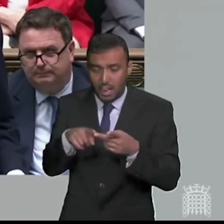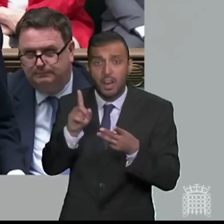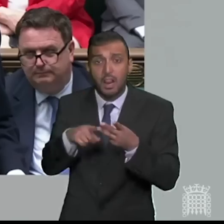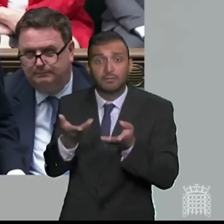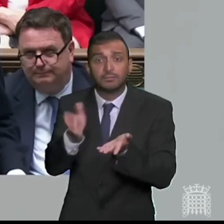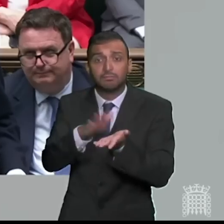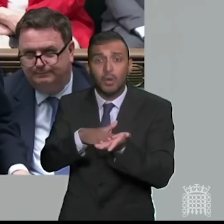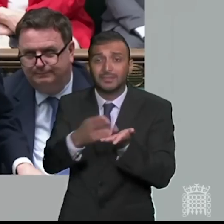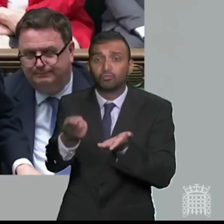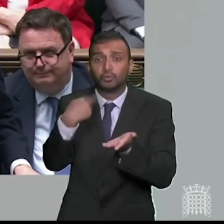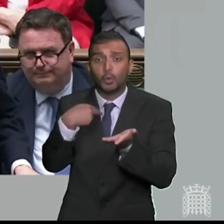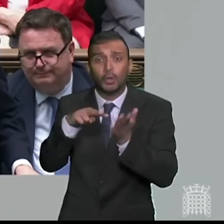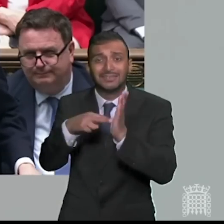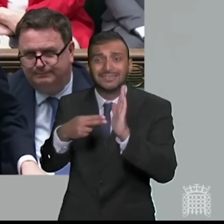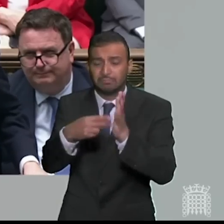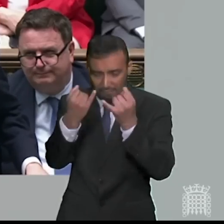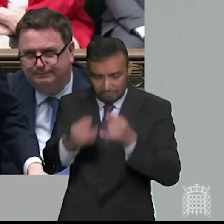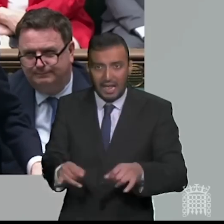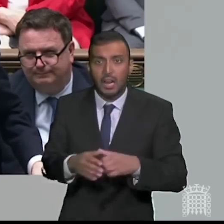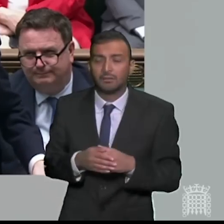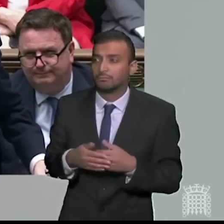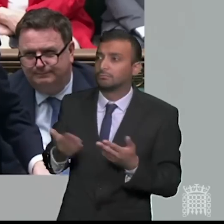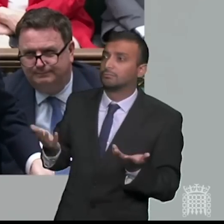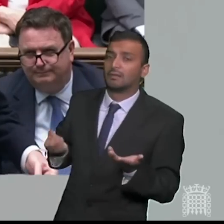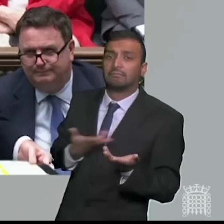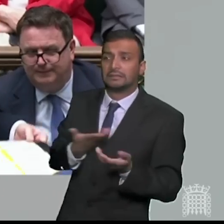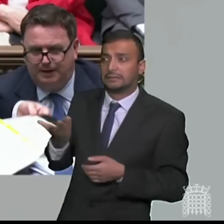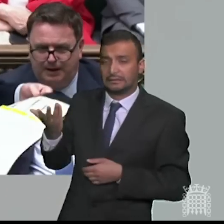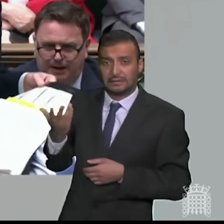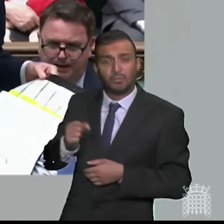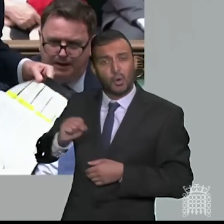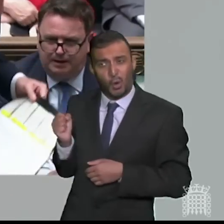scheme. I think we can all agree the people of Scotland deserve better.